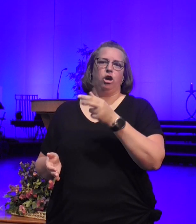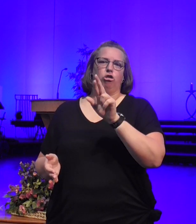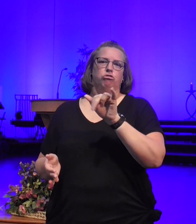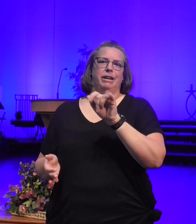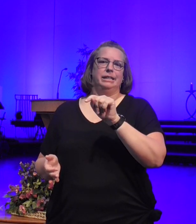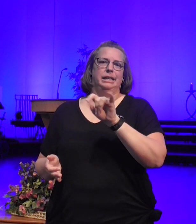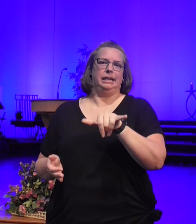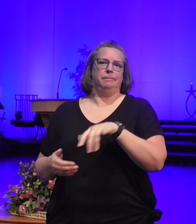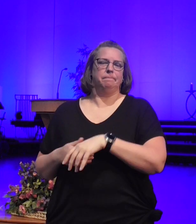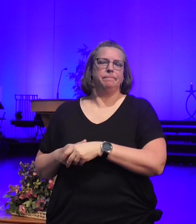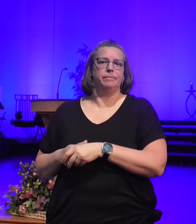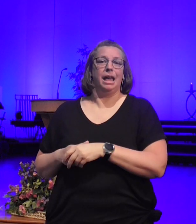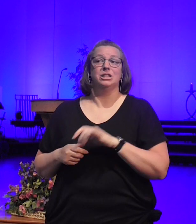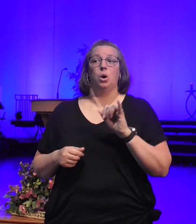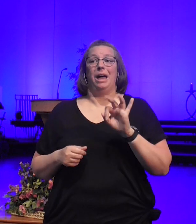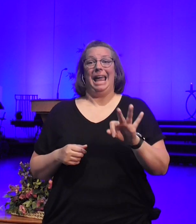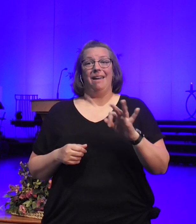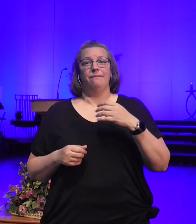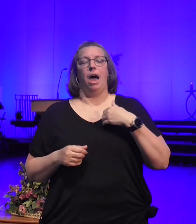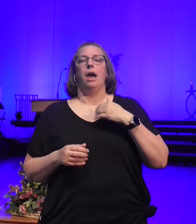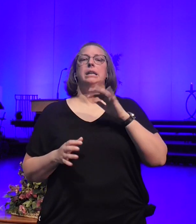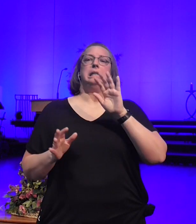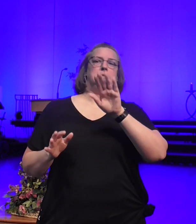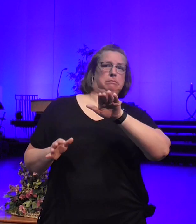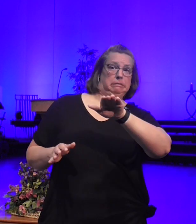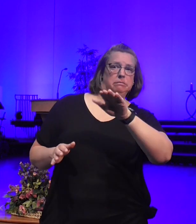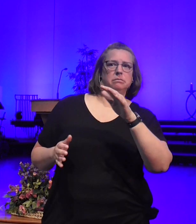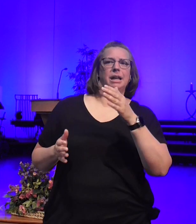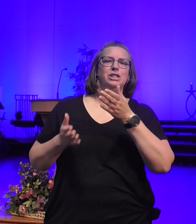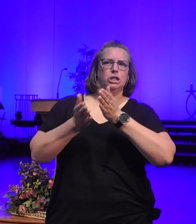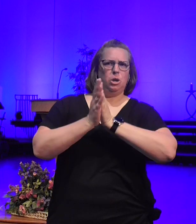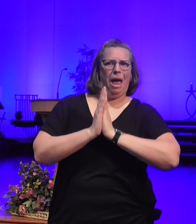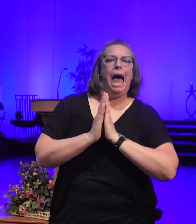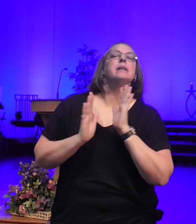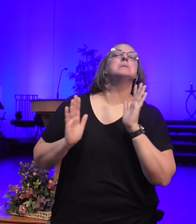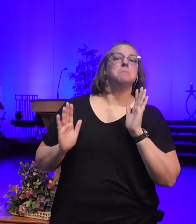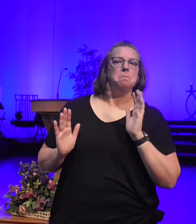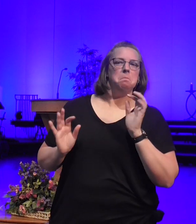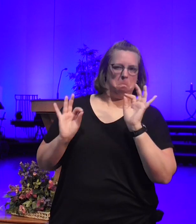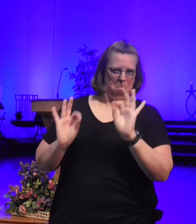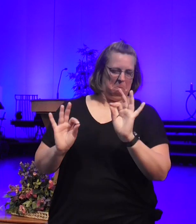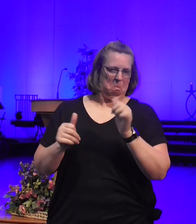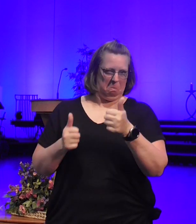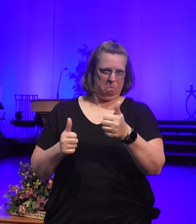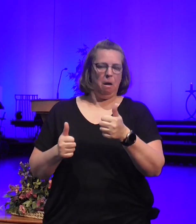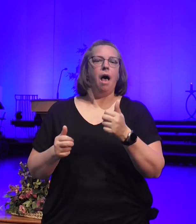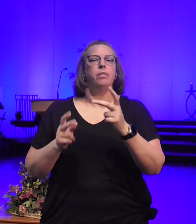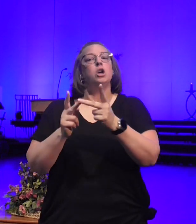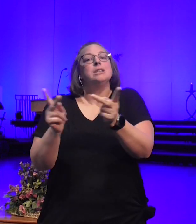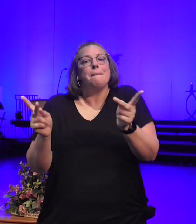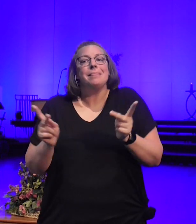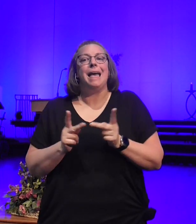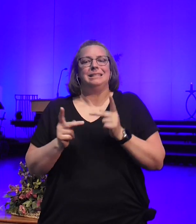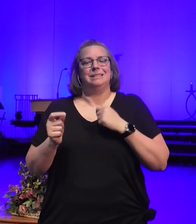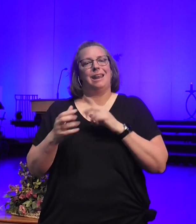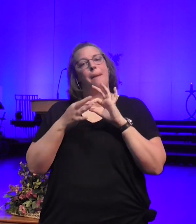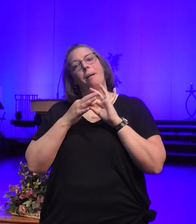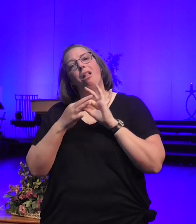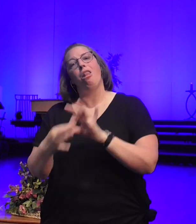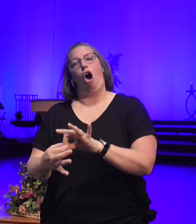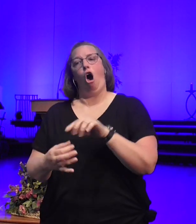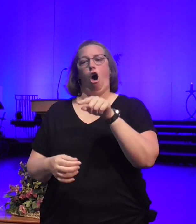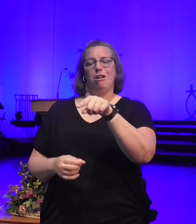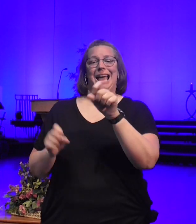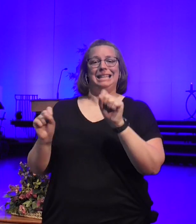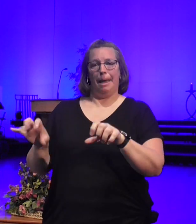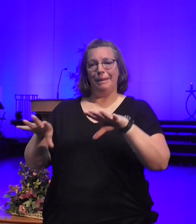if we need to check something out with someone, we do so. But there are places and people that I can belong to and I can